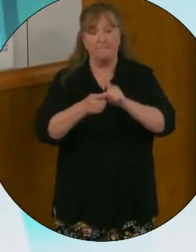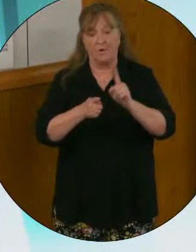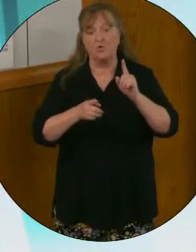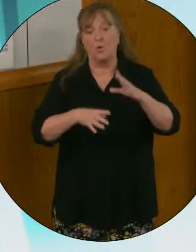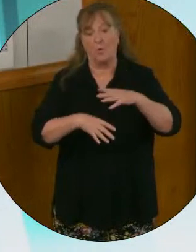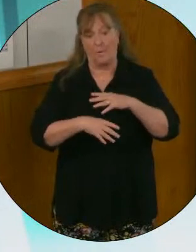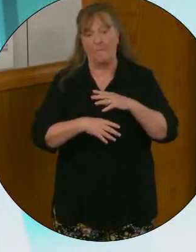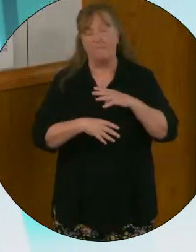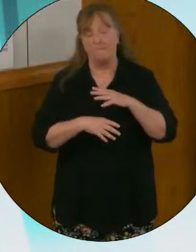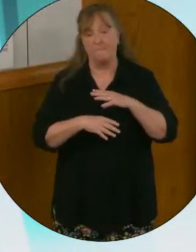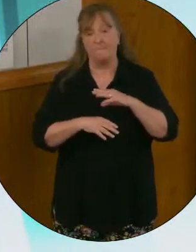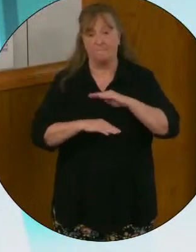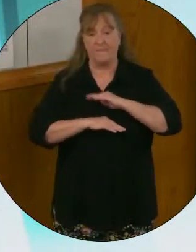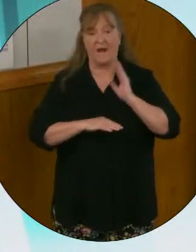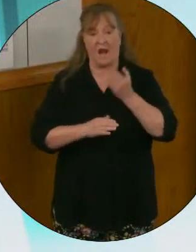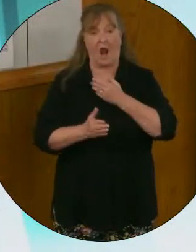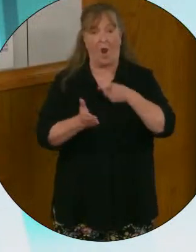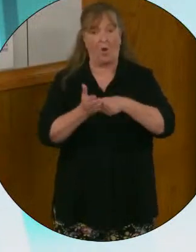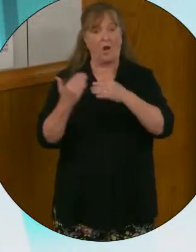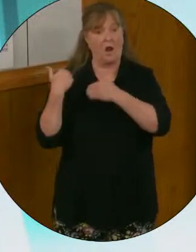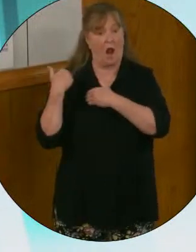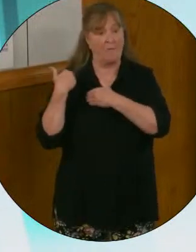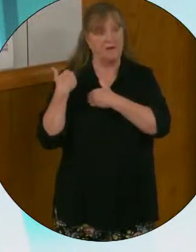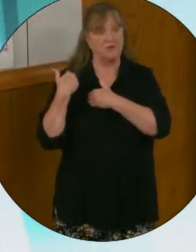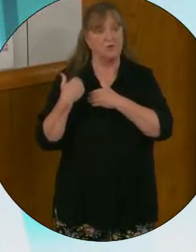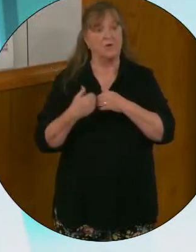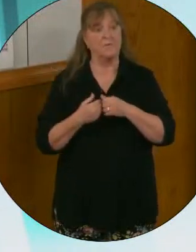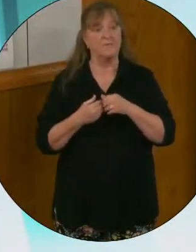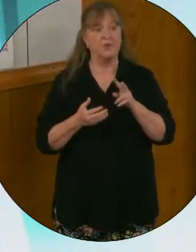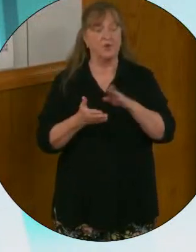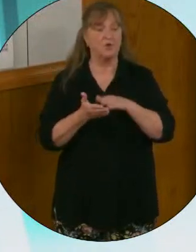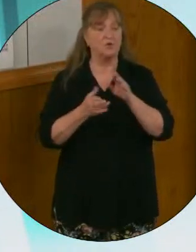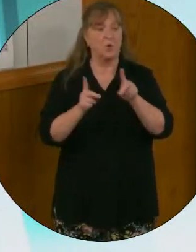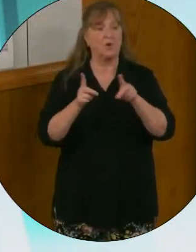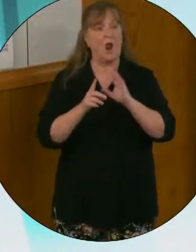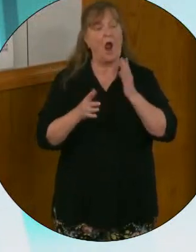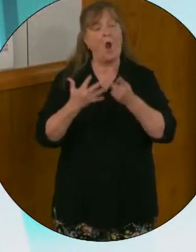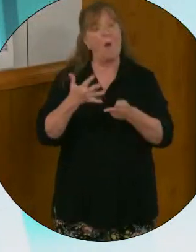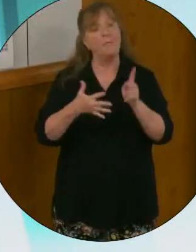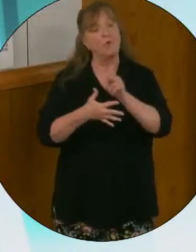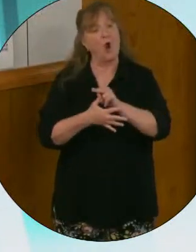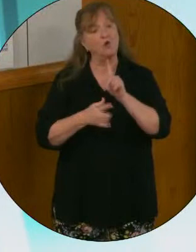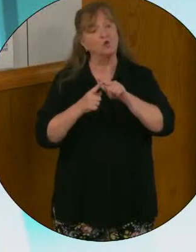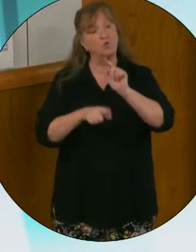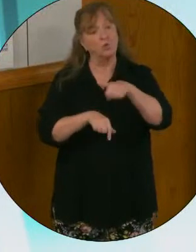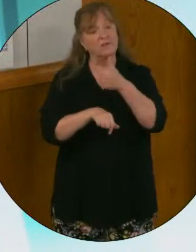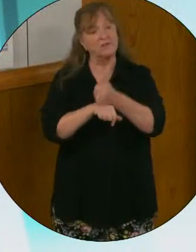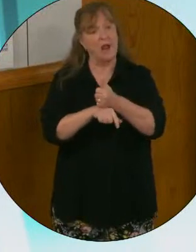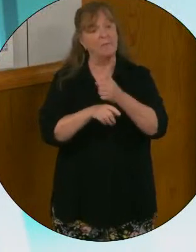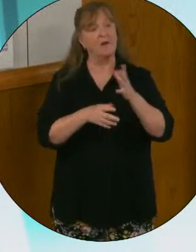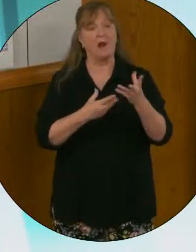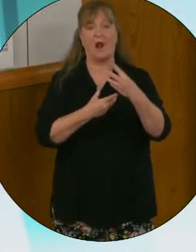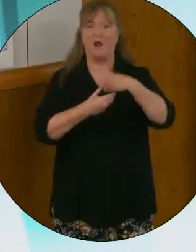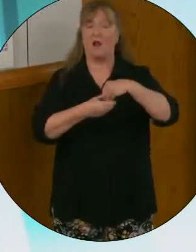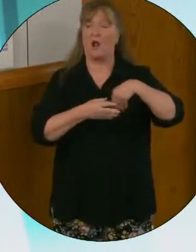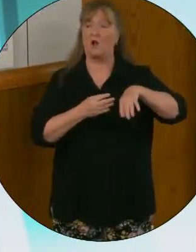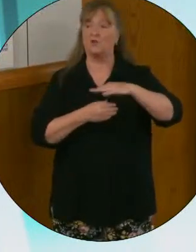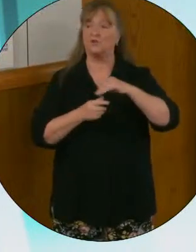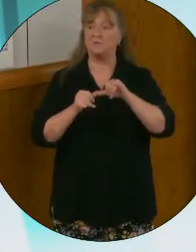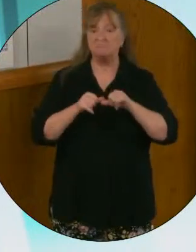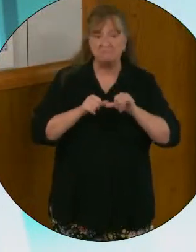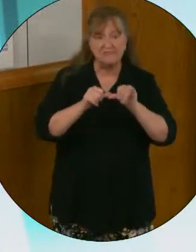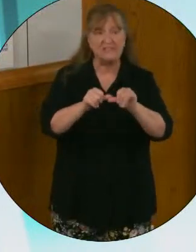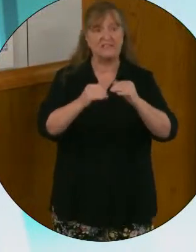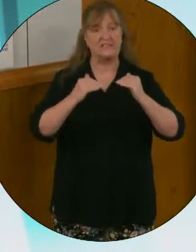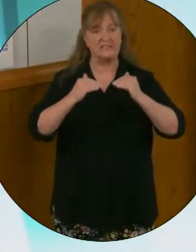the $35 million repayment by the school district. Our priority has been to establish a culture of consistency and service.